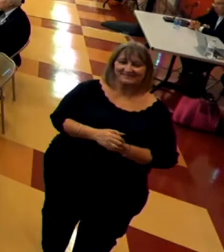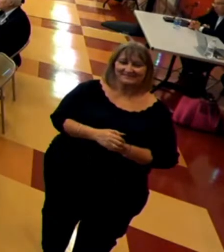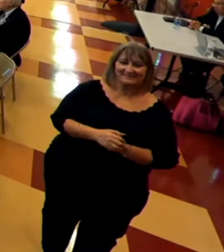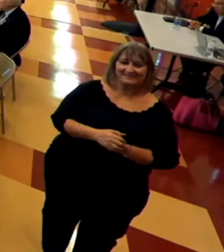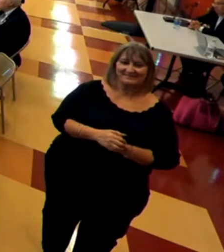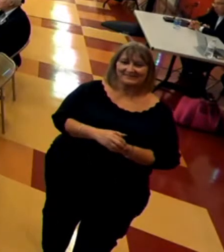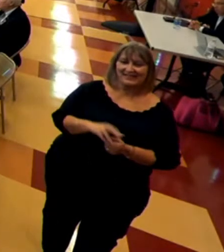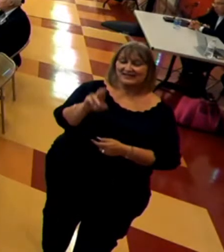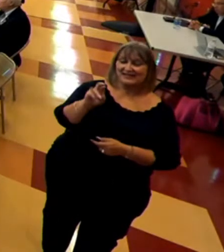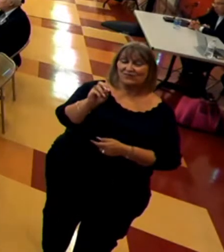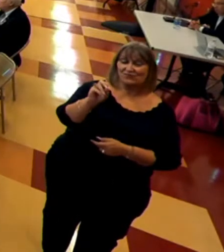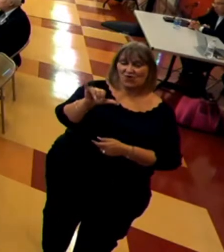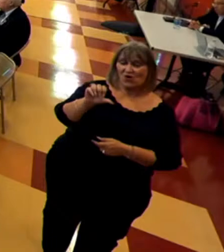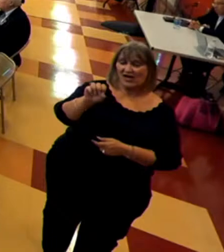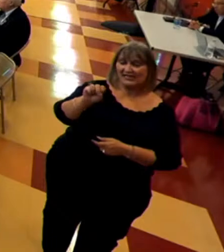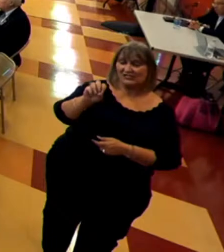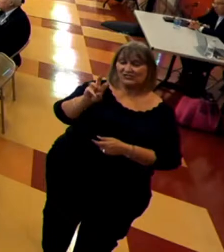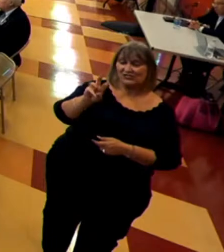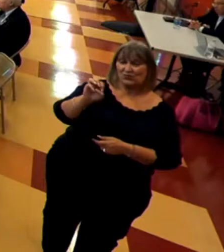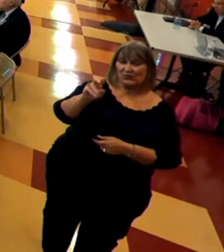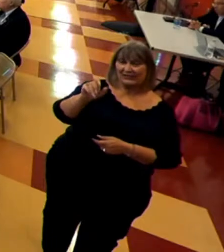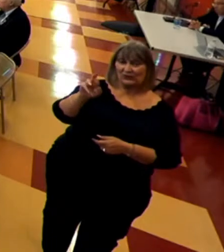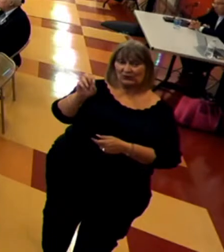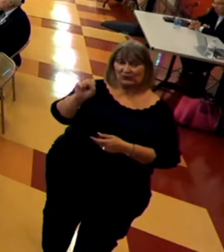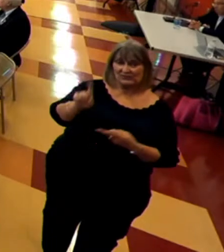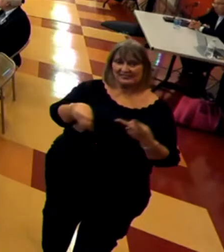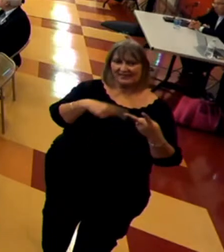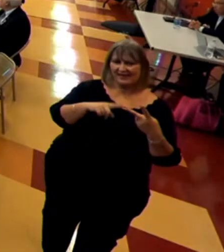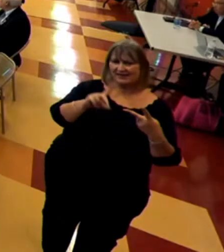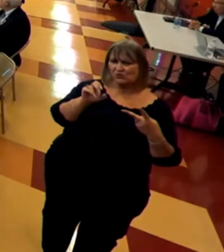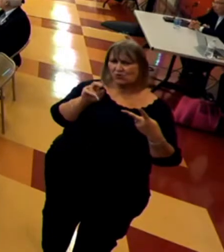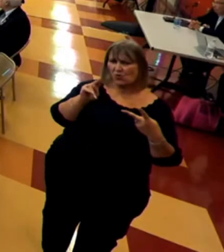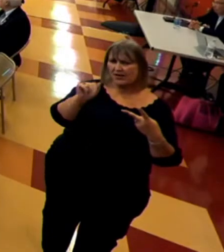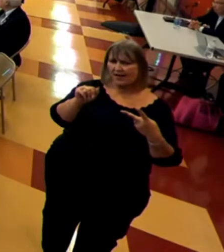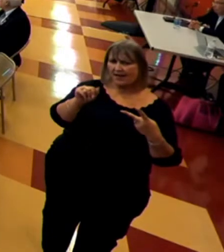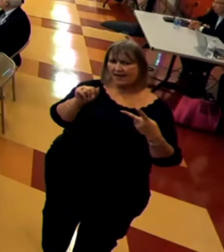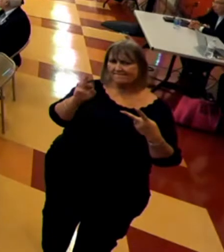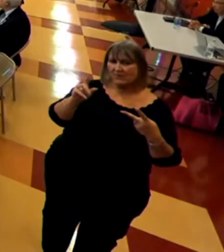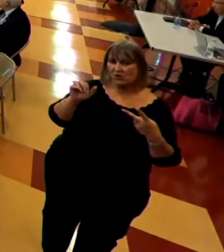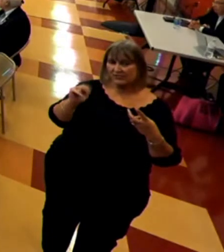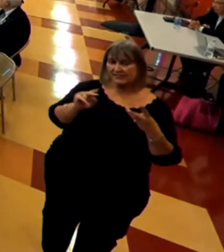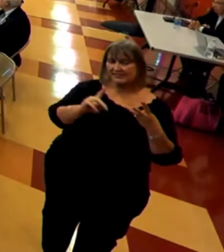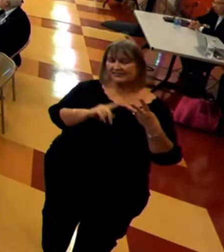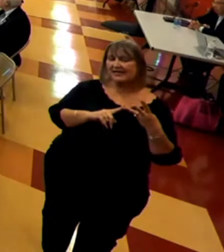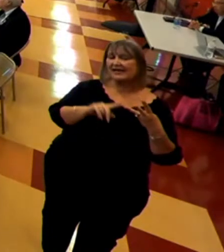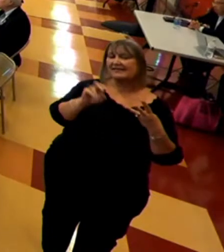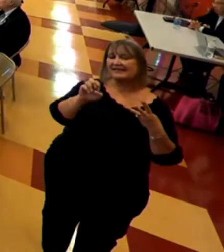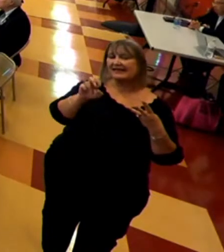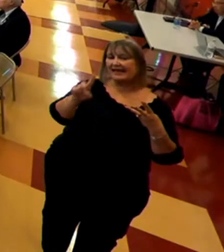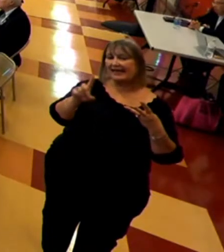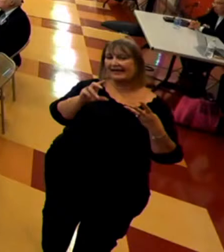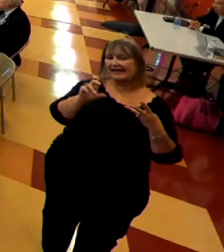Roy Schwiers, followed by Donna Martin, and then Ed Piner and Darla Piner.